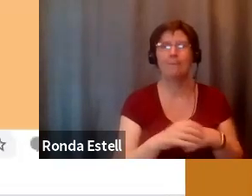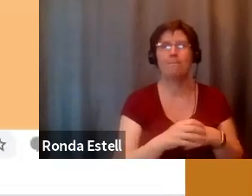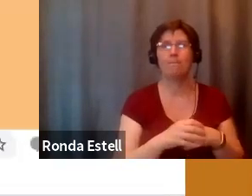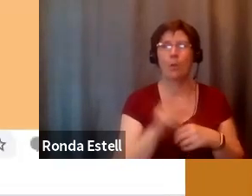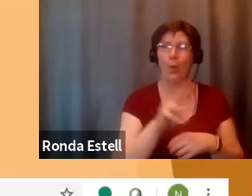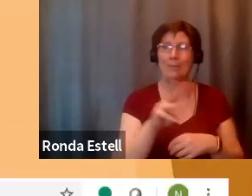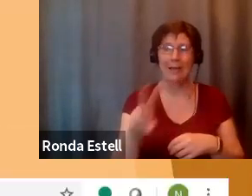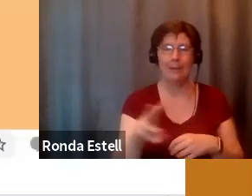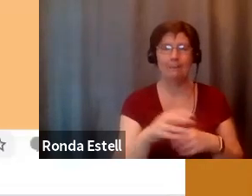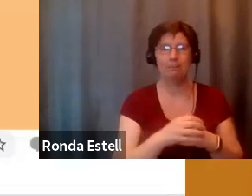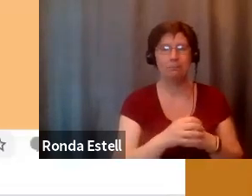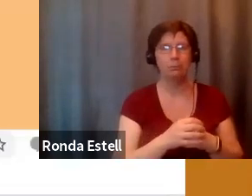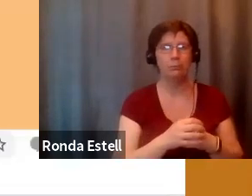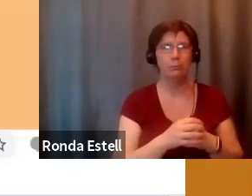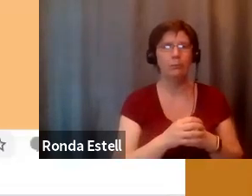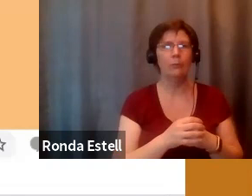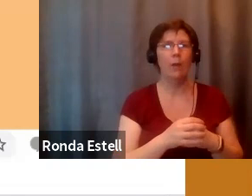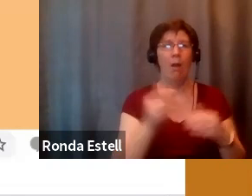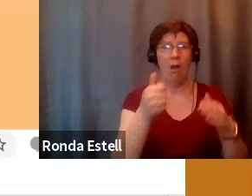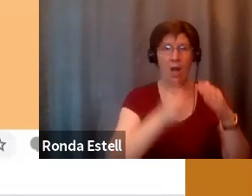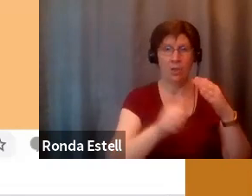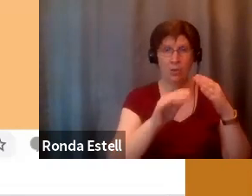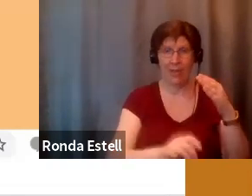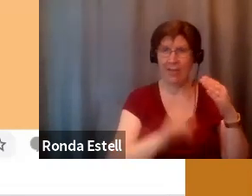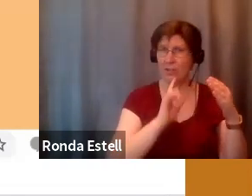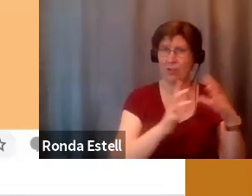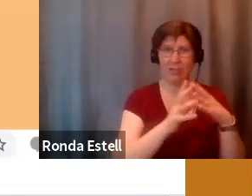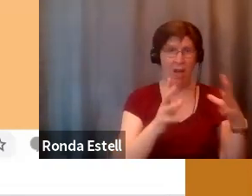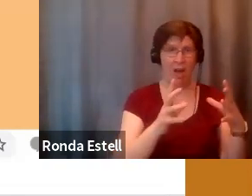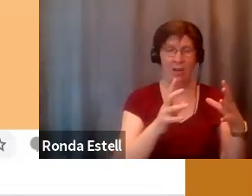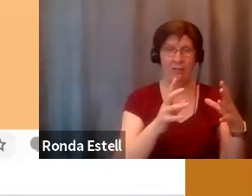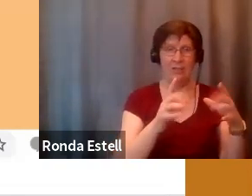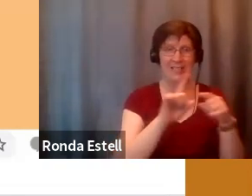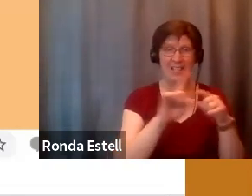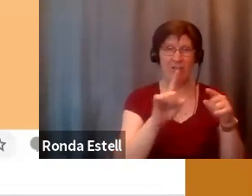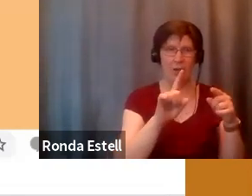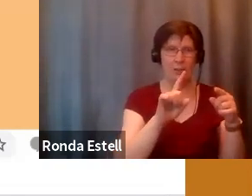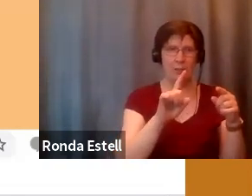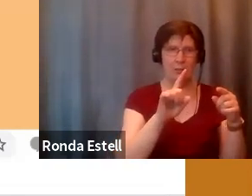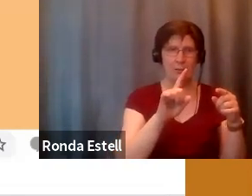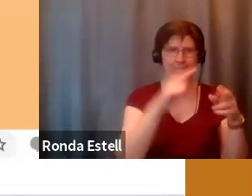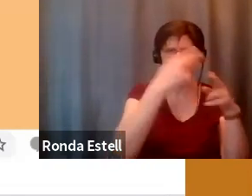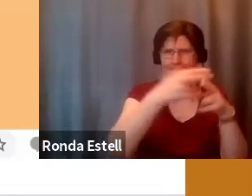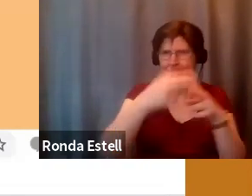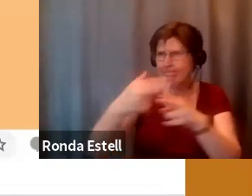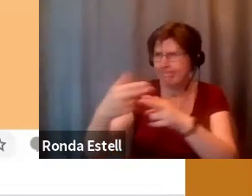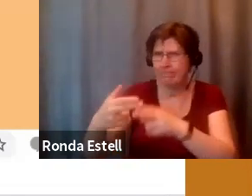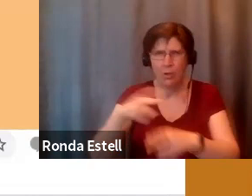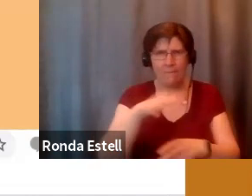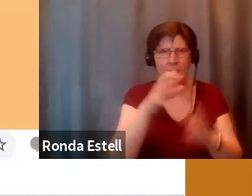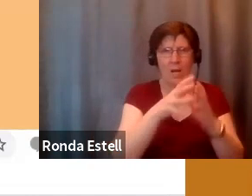website. And under here, there's a lot of tabs that you can find out about a lot of